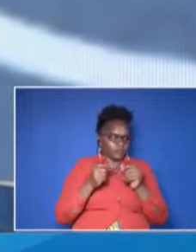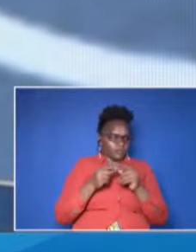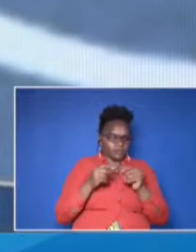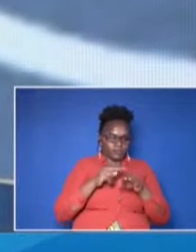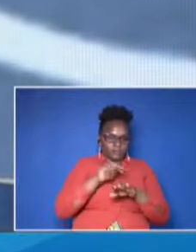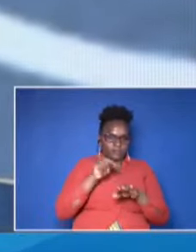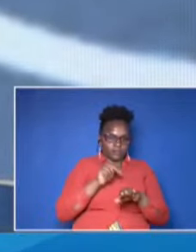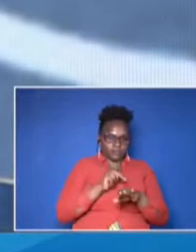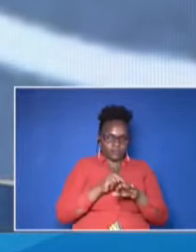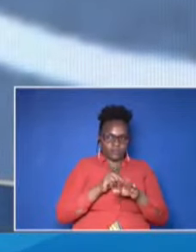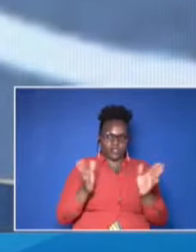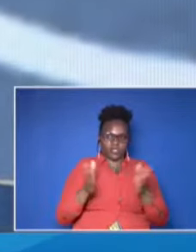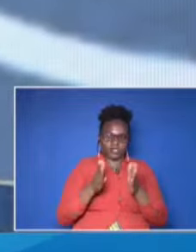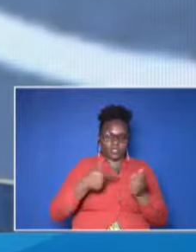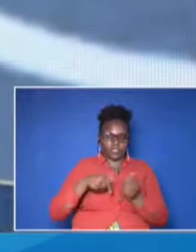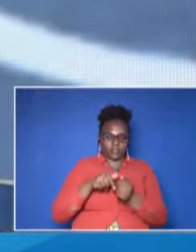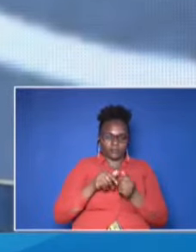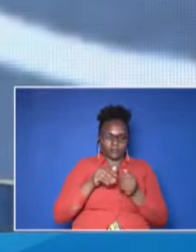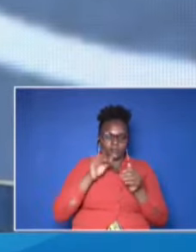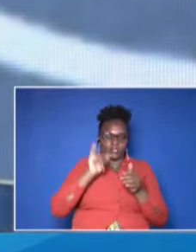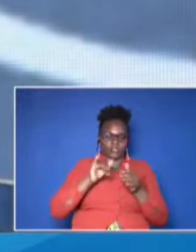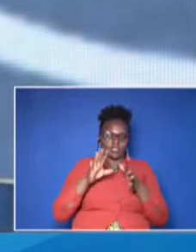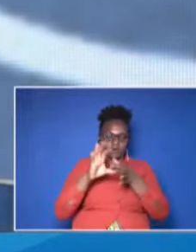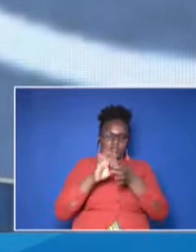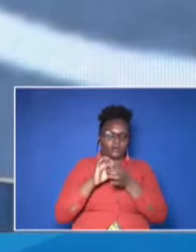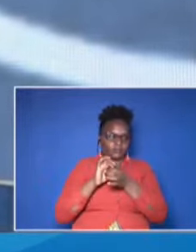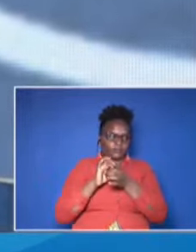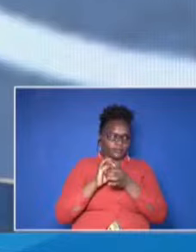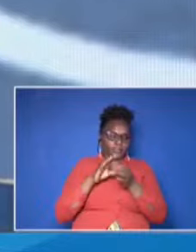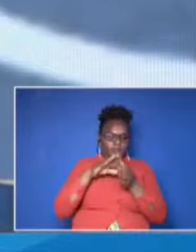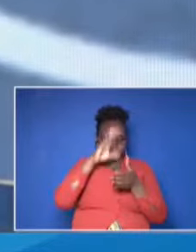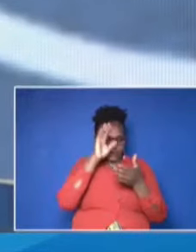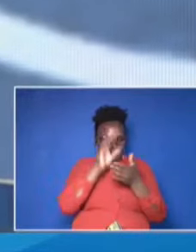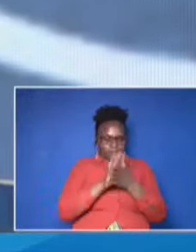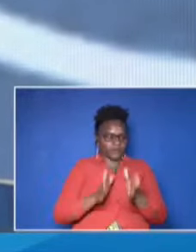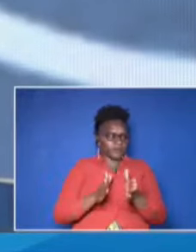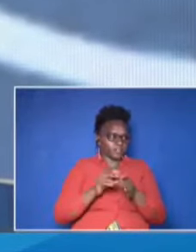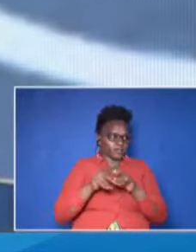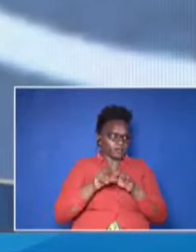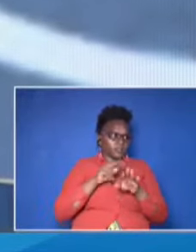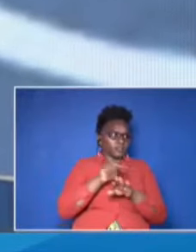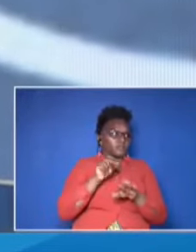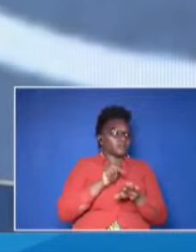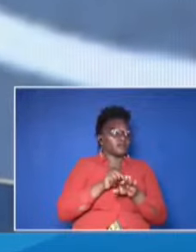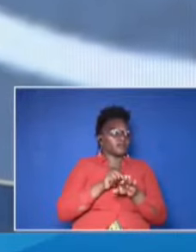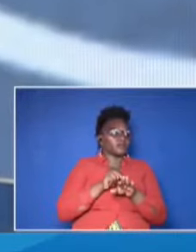anthem which inspires us to stay United as Believers and as